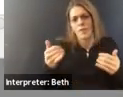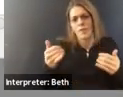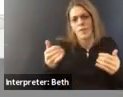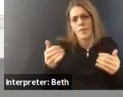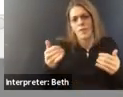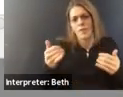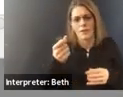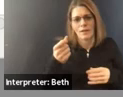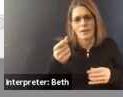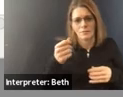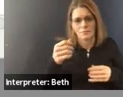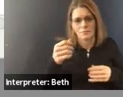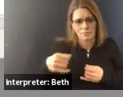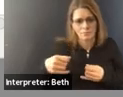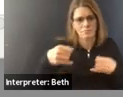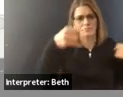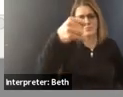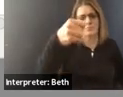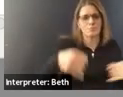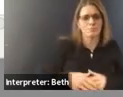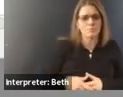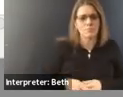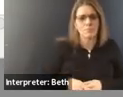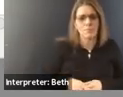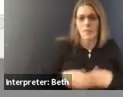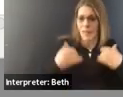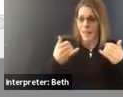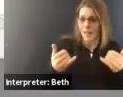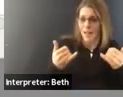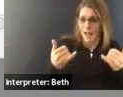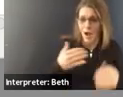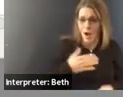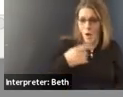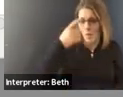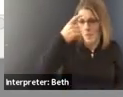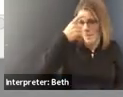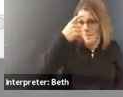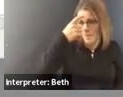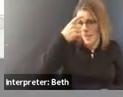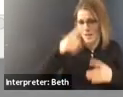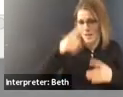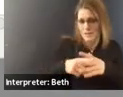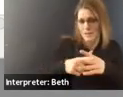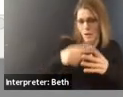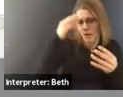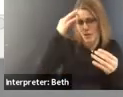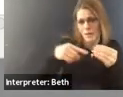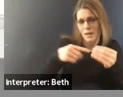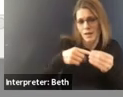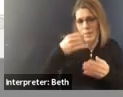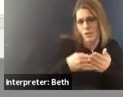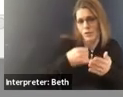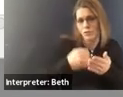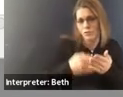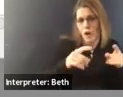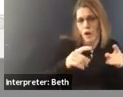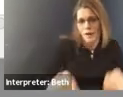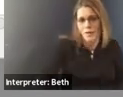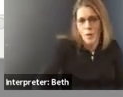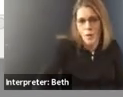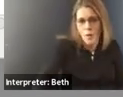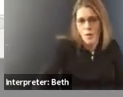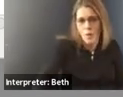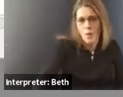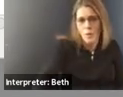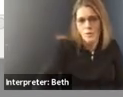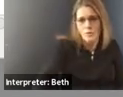And now my mind has started to think about drawing mode, right? And I've used red